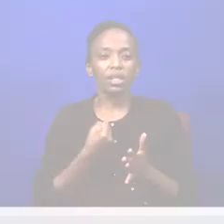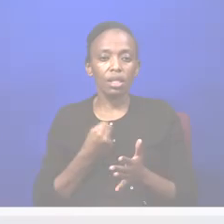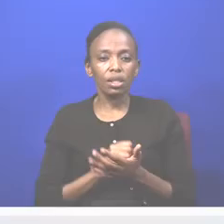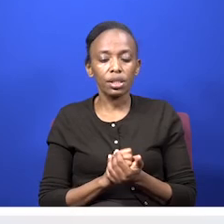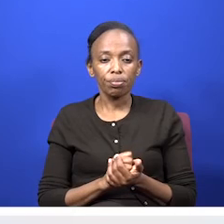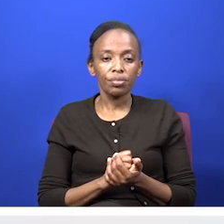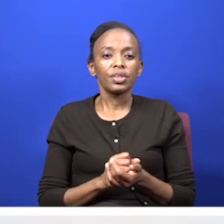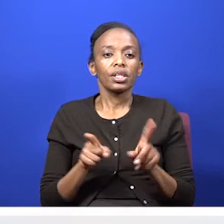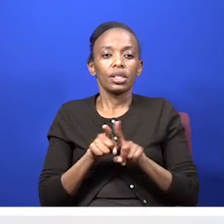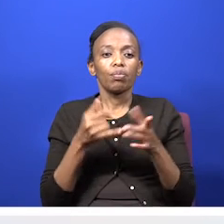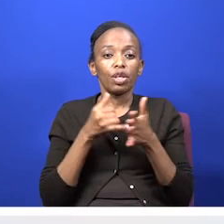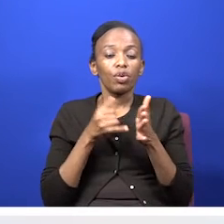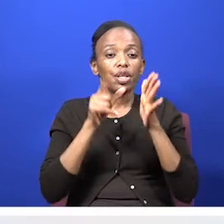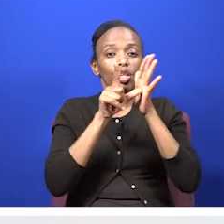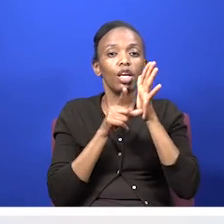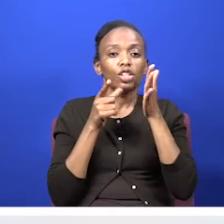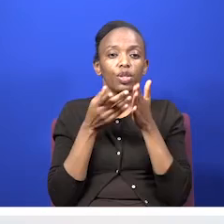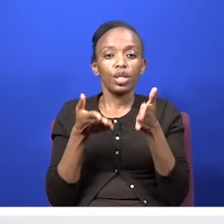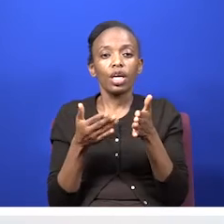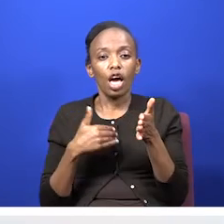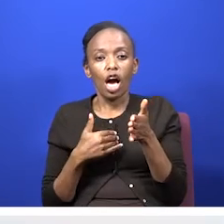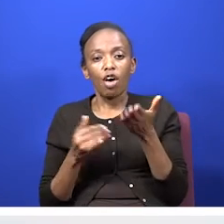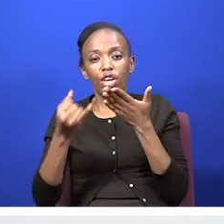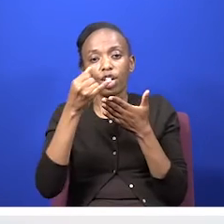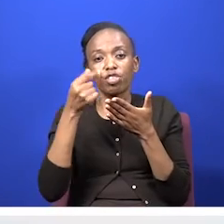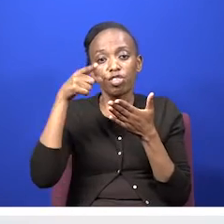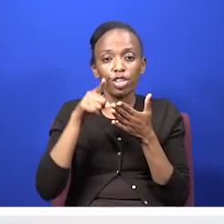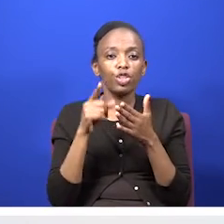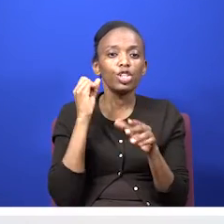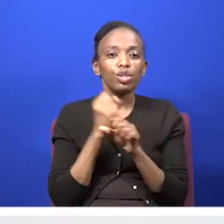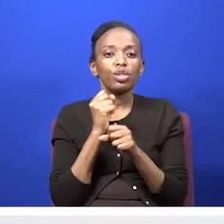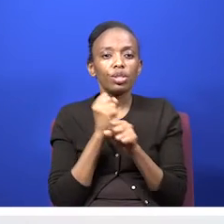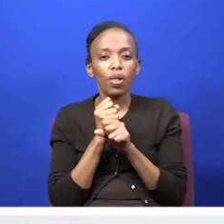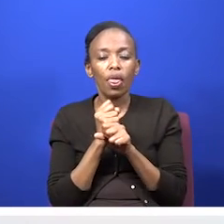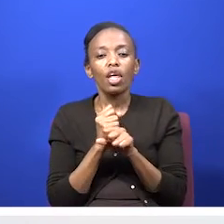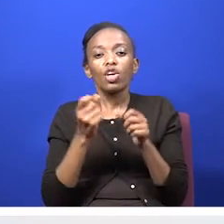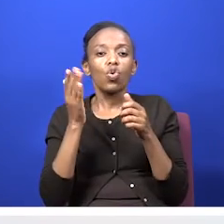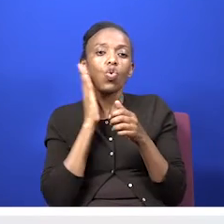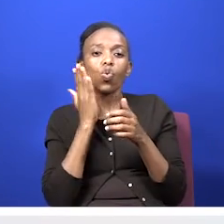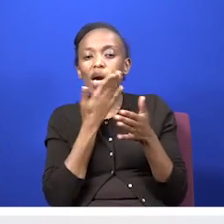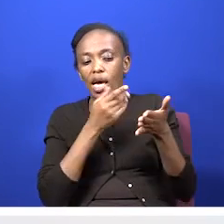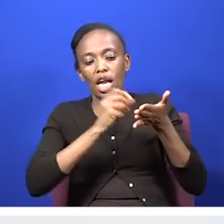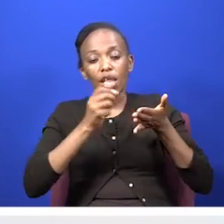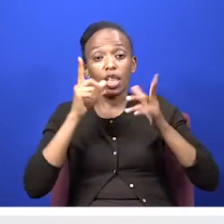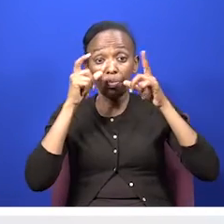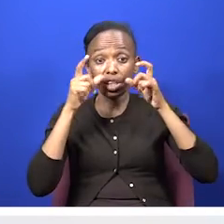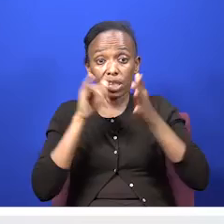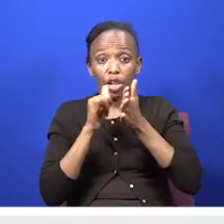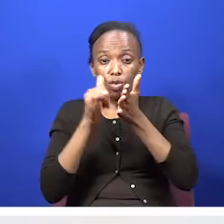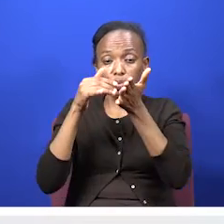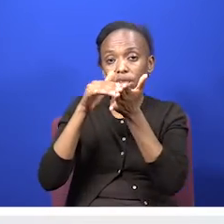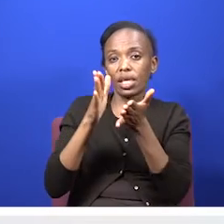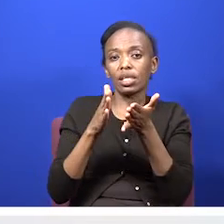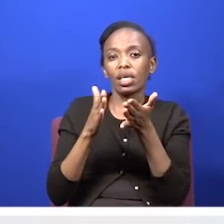So boys and girls, as part of our lesson, there is a craft for you to do. You color the picture that